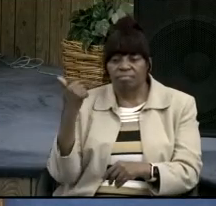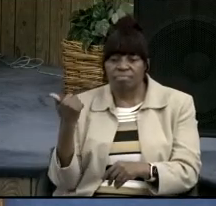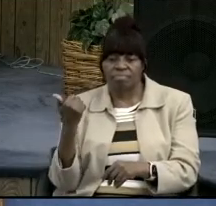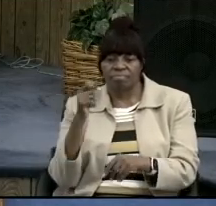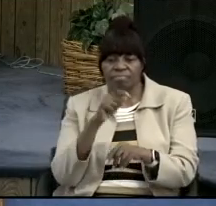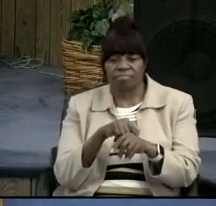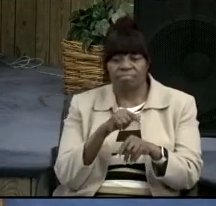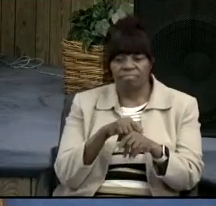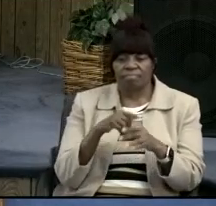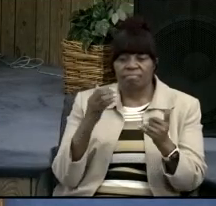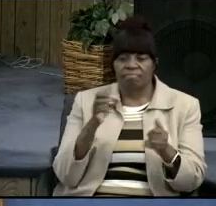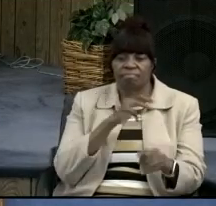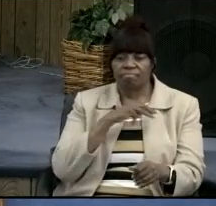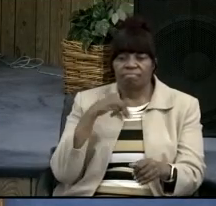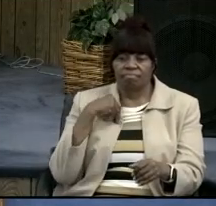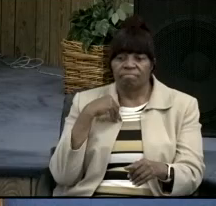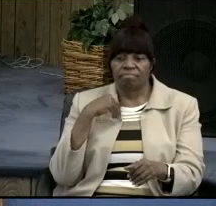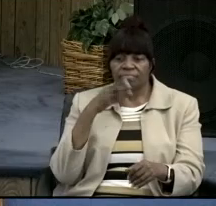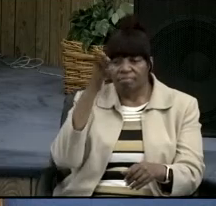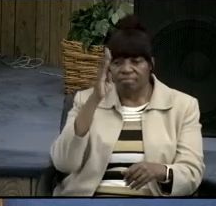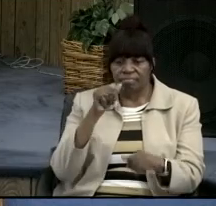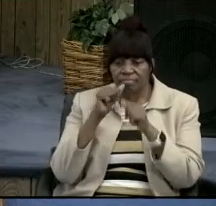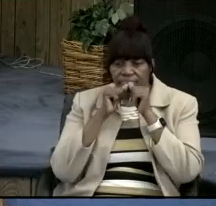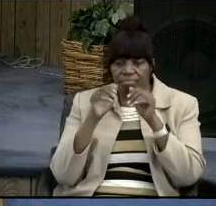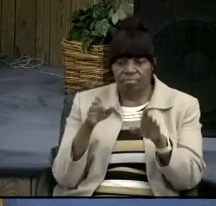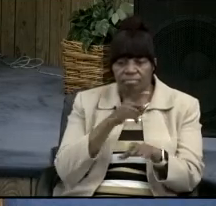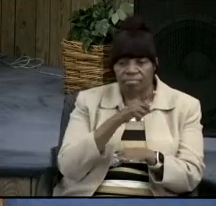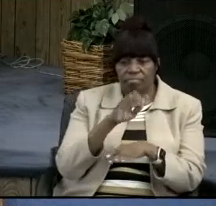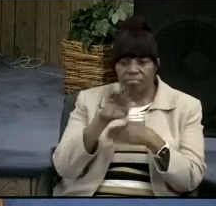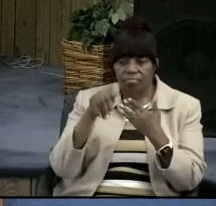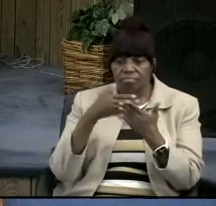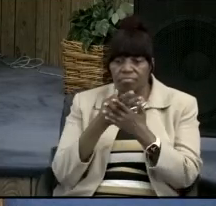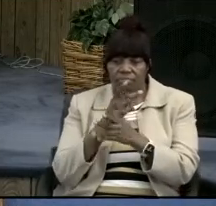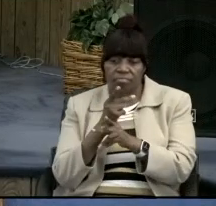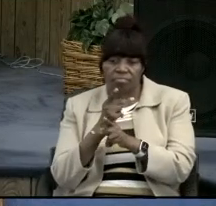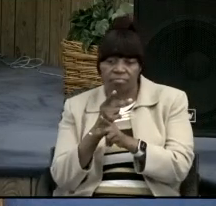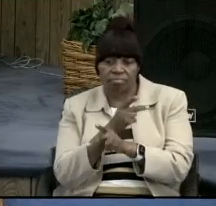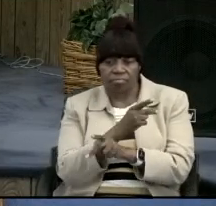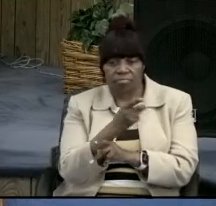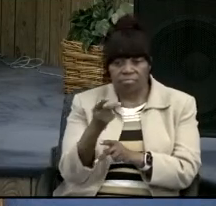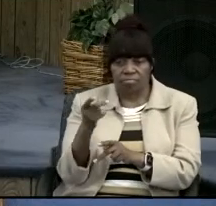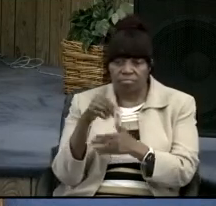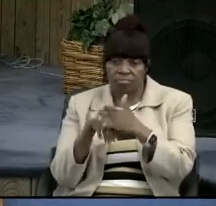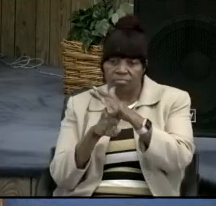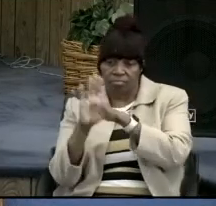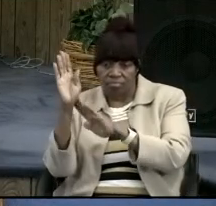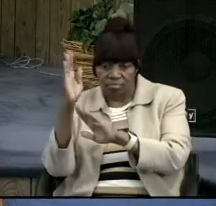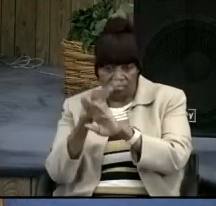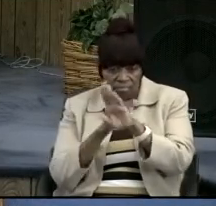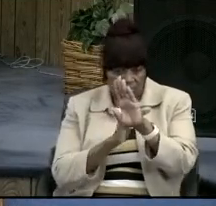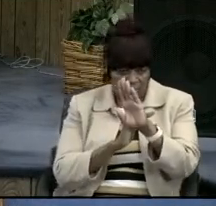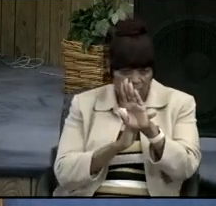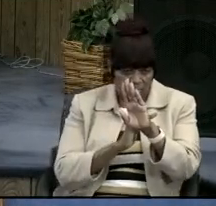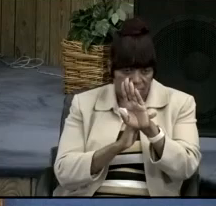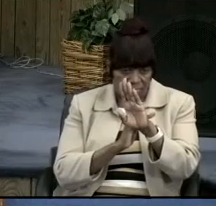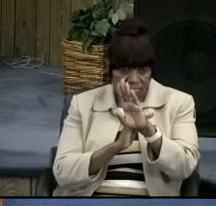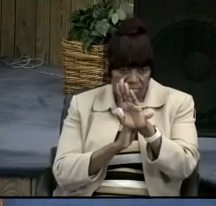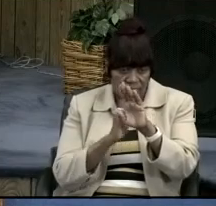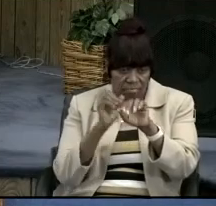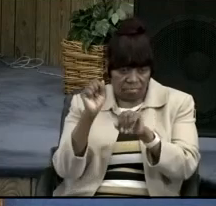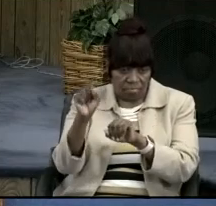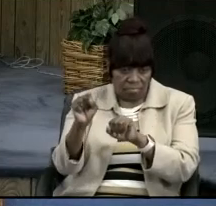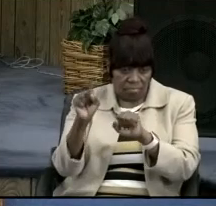to Elder Parker. God bless you and thank you, and may he keep you in the palm of his hands.